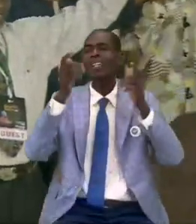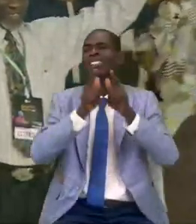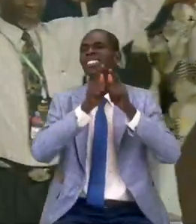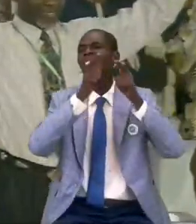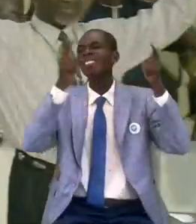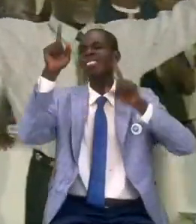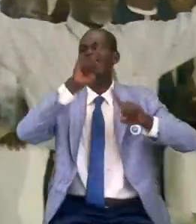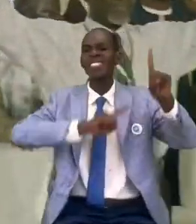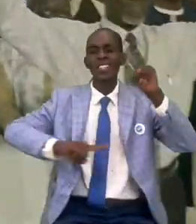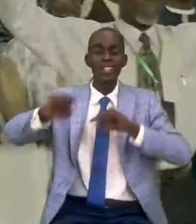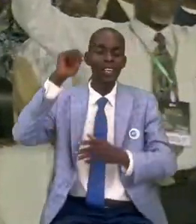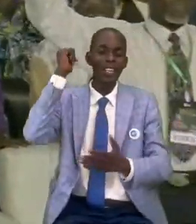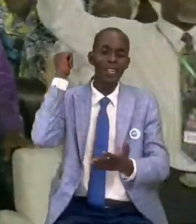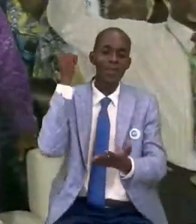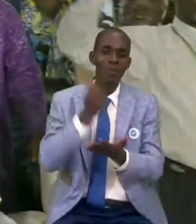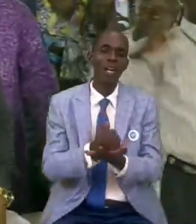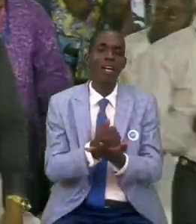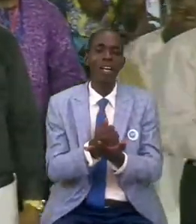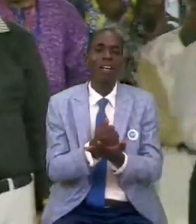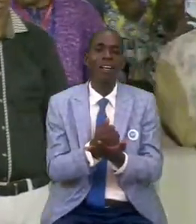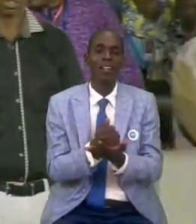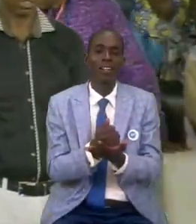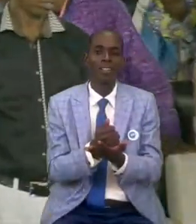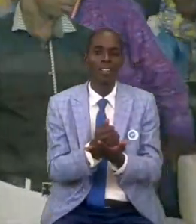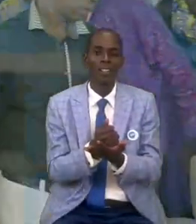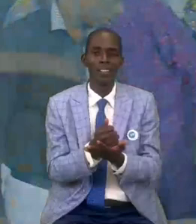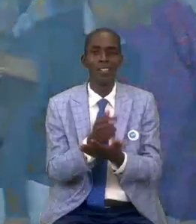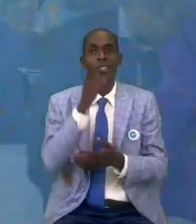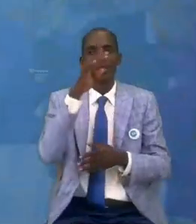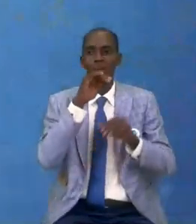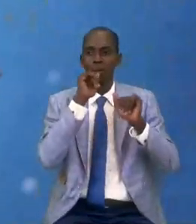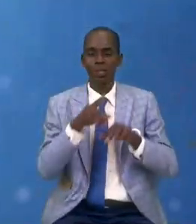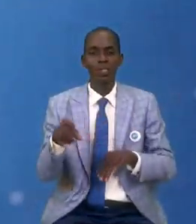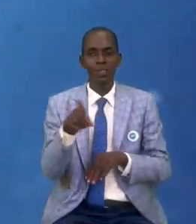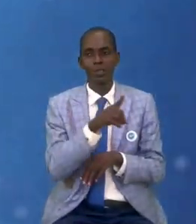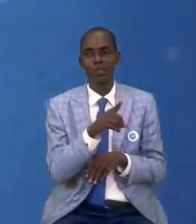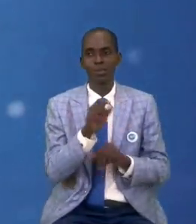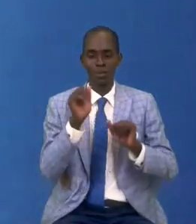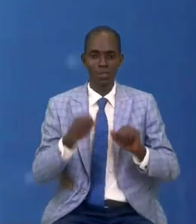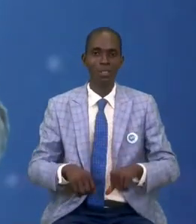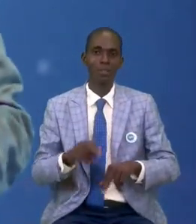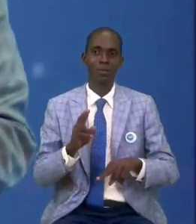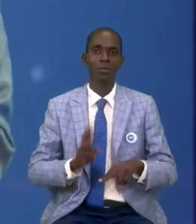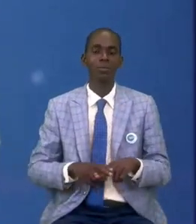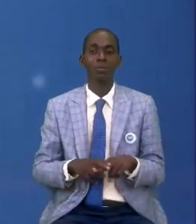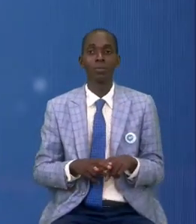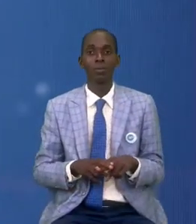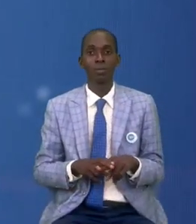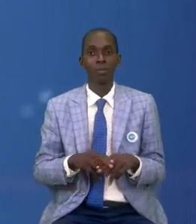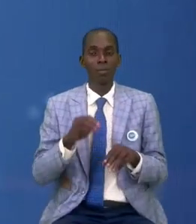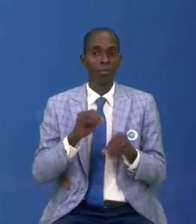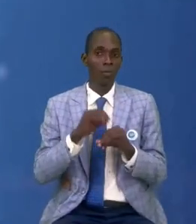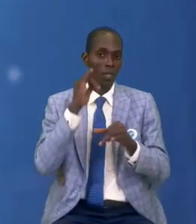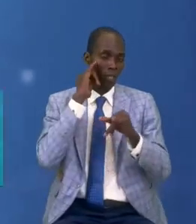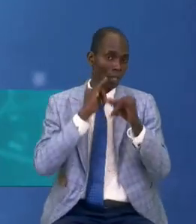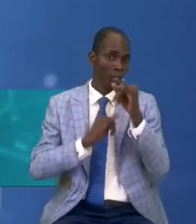God bless you. You can sit down. We're coming to Isaiah chapter 8, and I'm reading from verse 18.